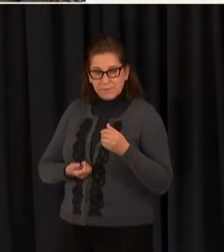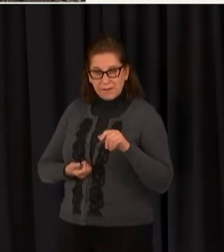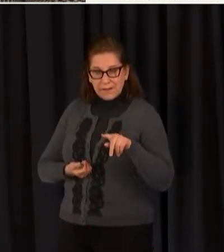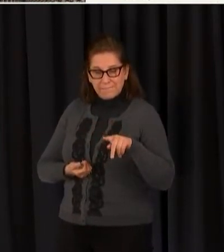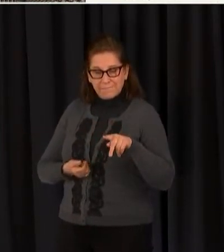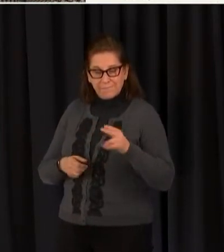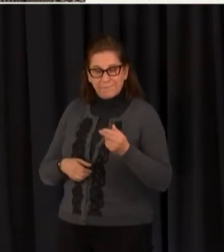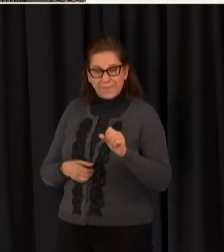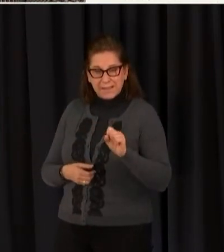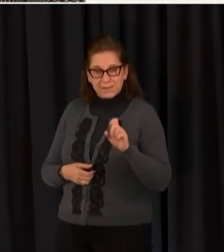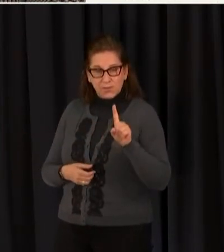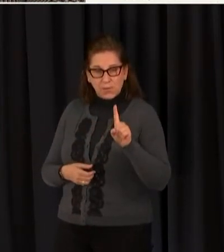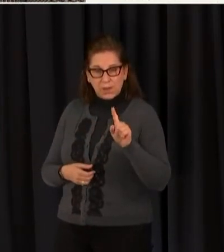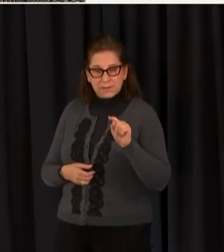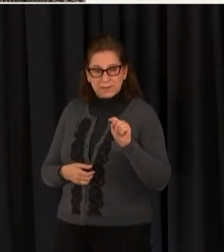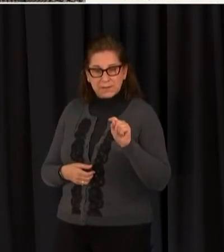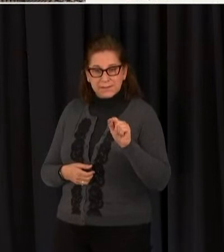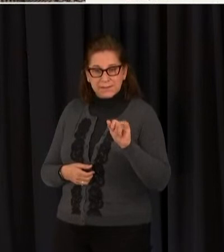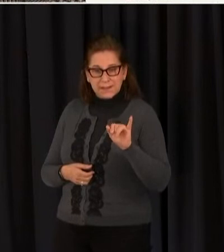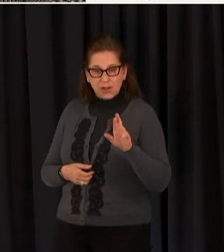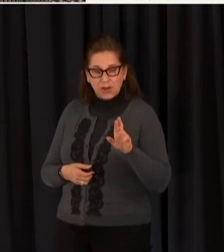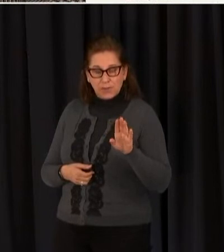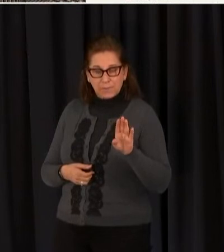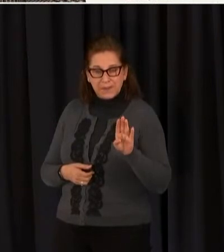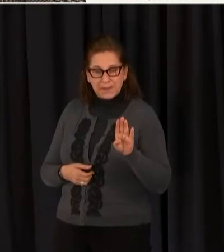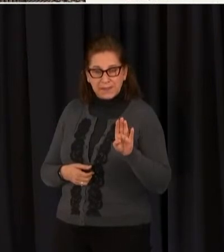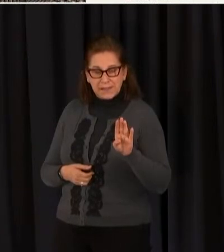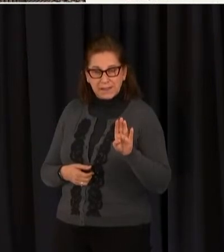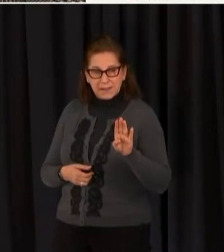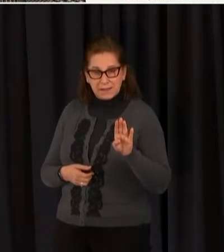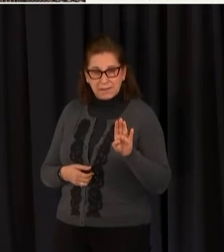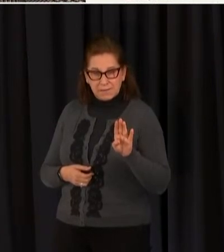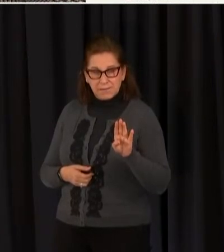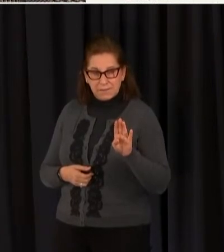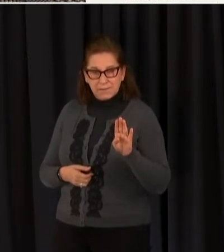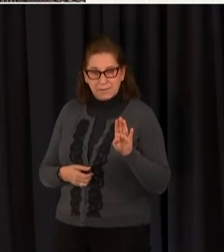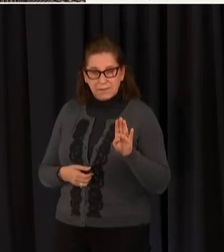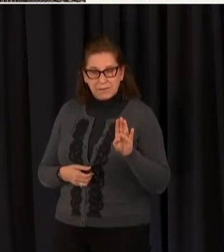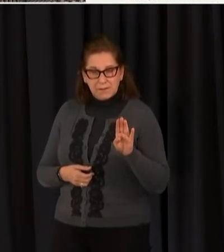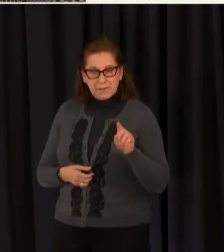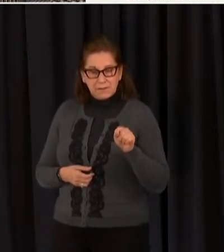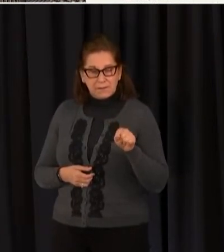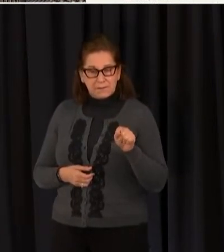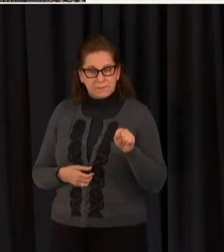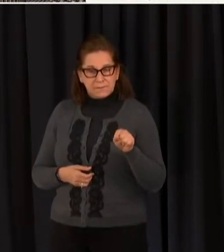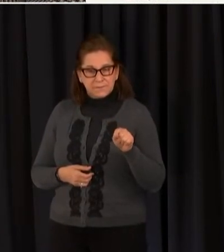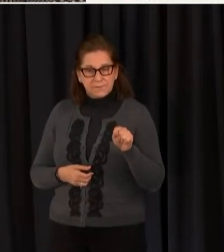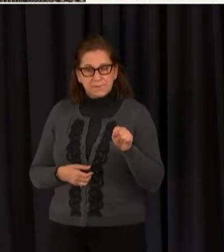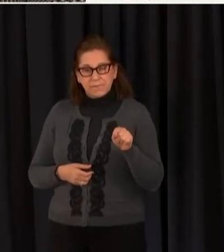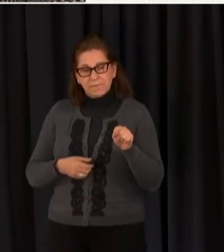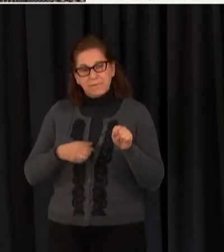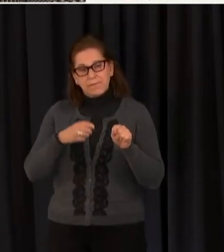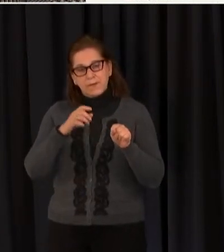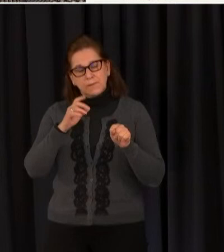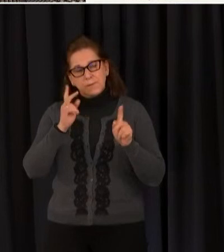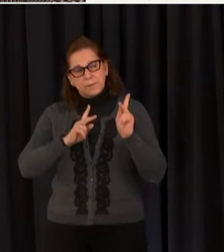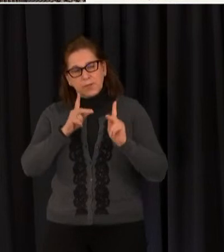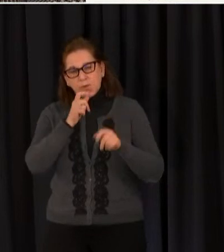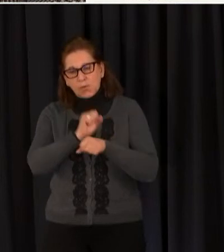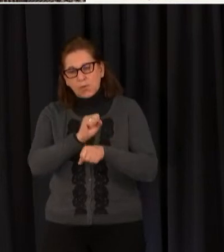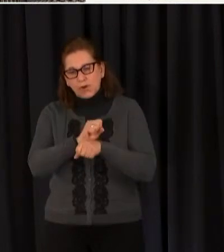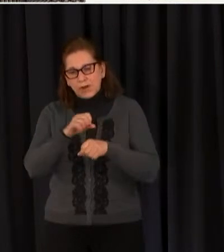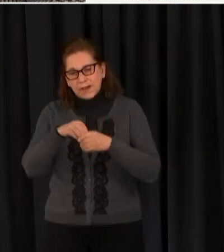1 groups are that we will be onboarding individuals who work in our courts and provide legal services